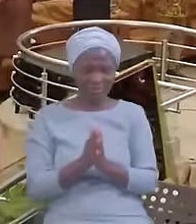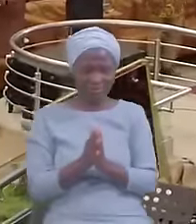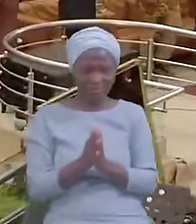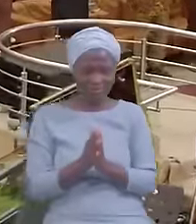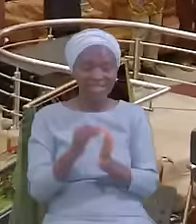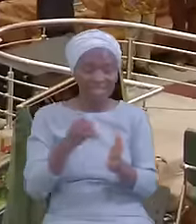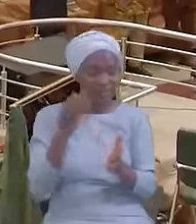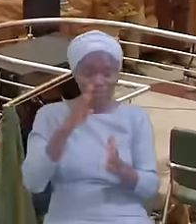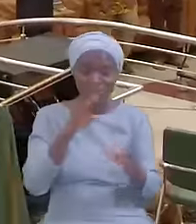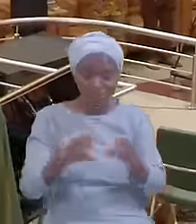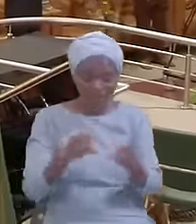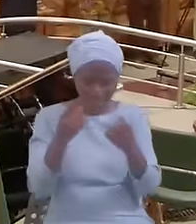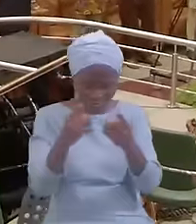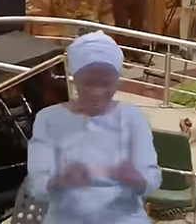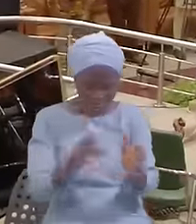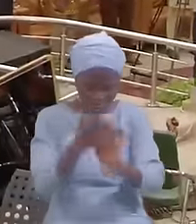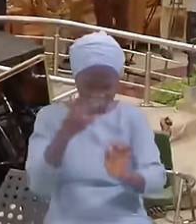It will be done.